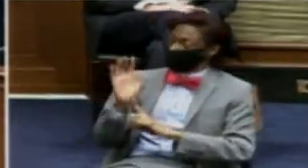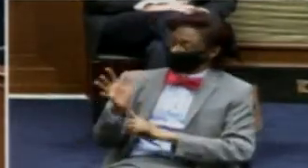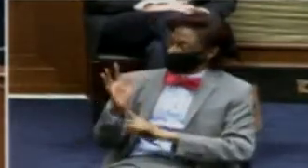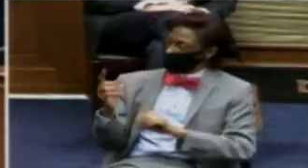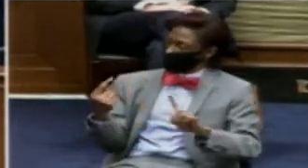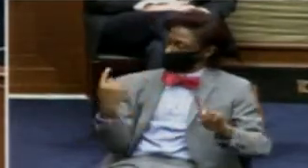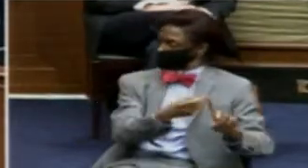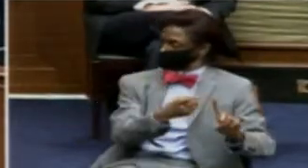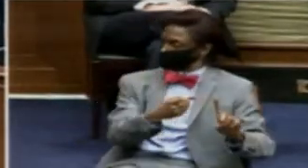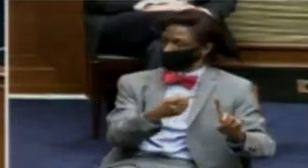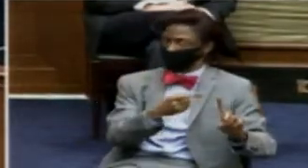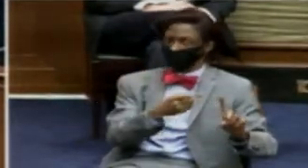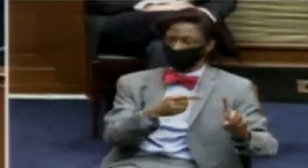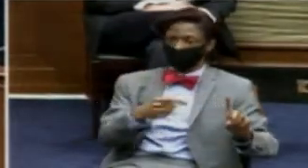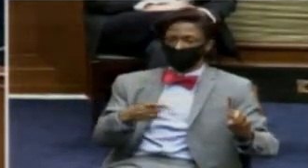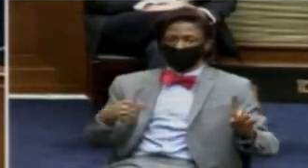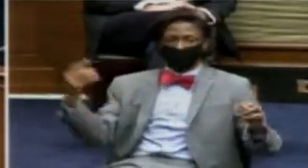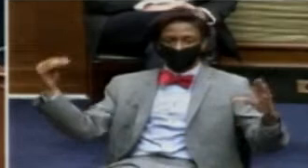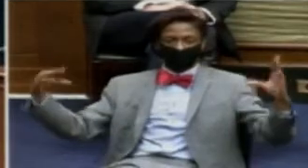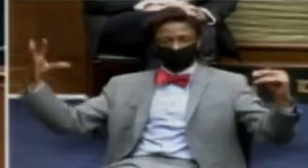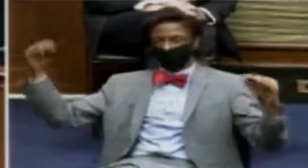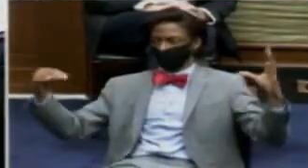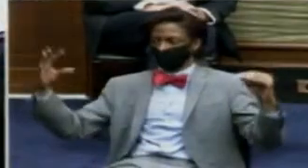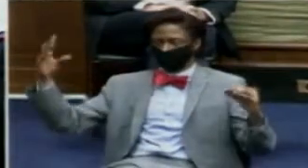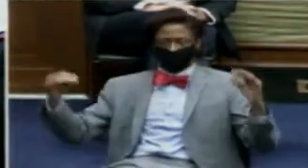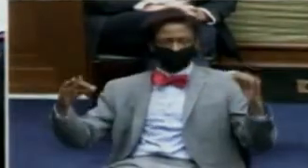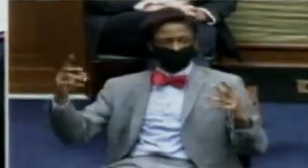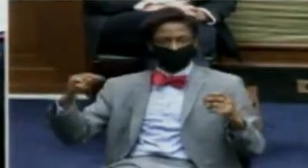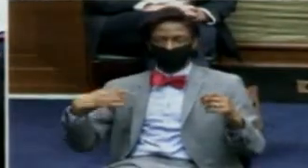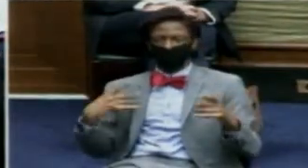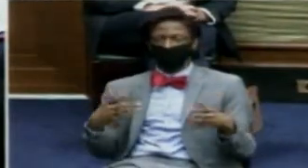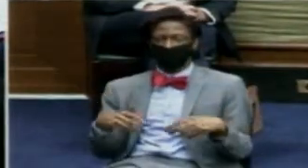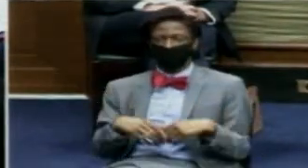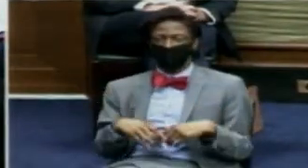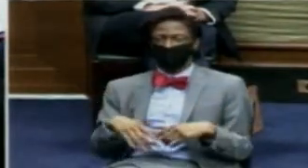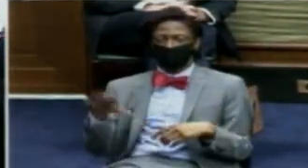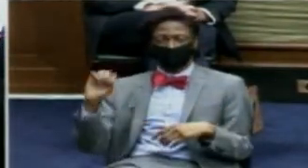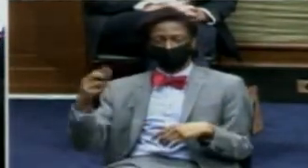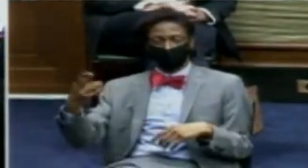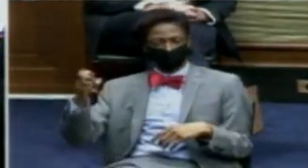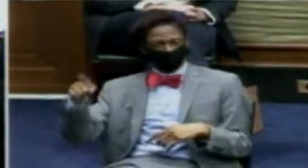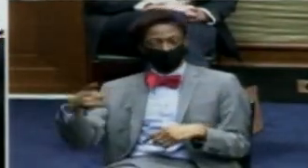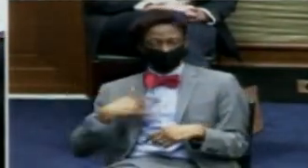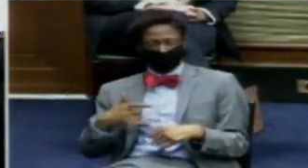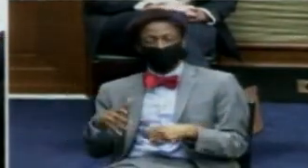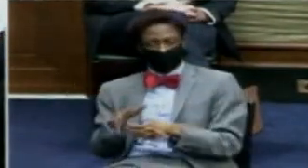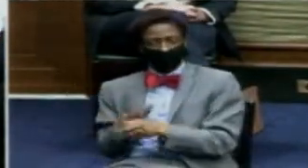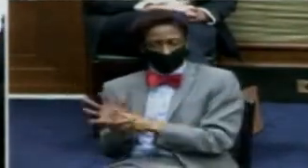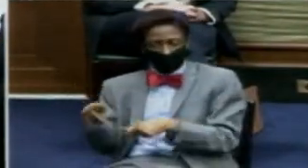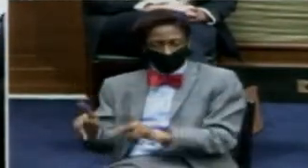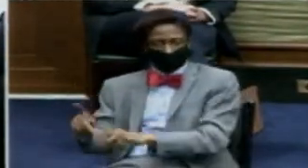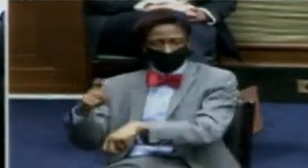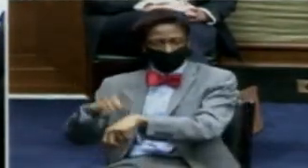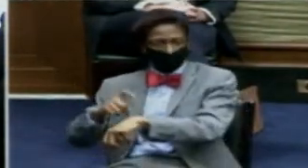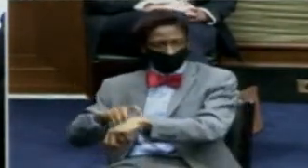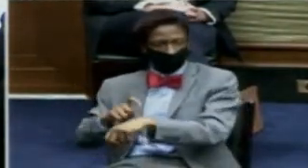Mr. Groffman. She has been generous in allowing time. So she has allowed time for You the all other do side this to answer every